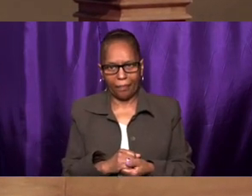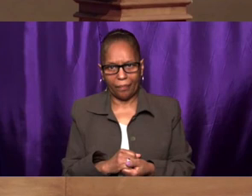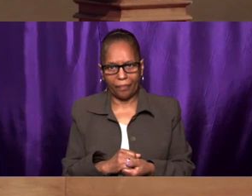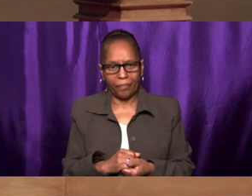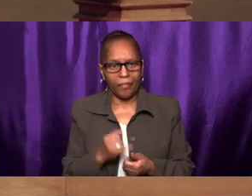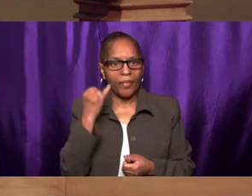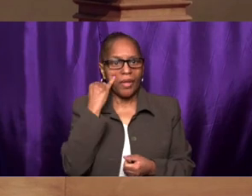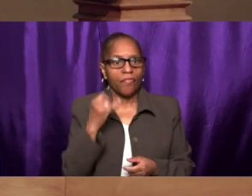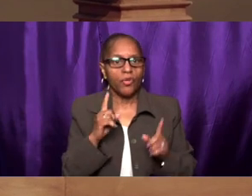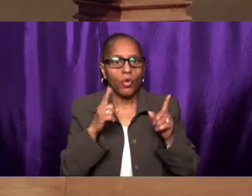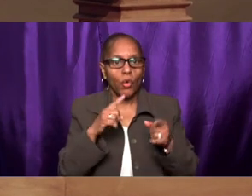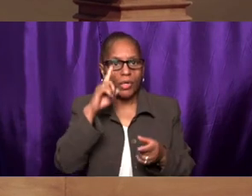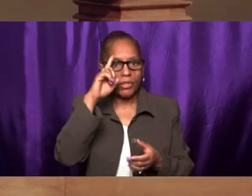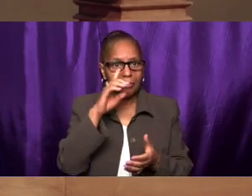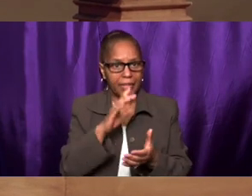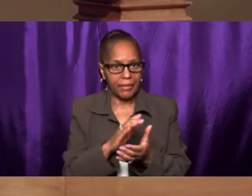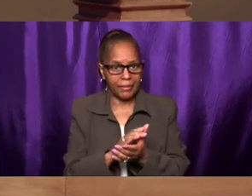If you're going to believe